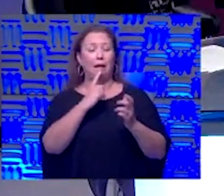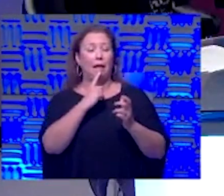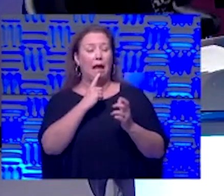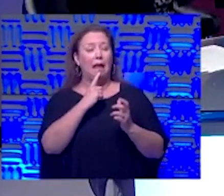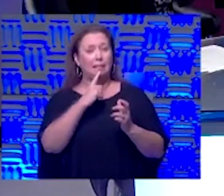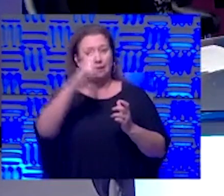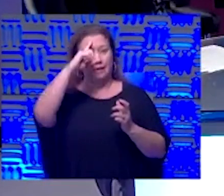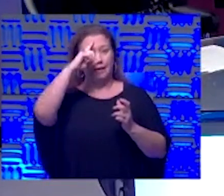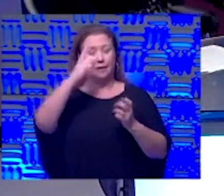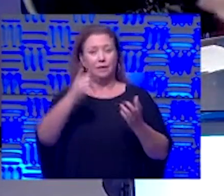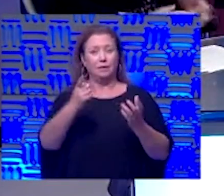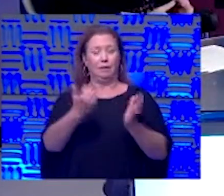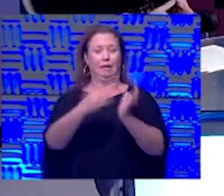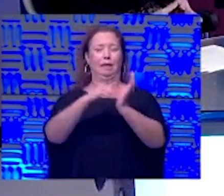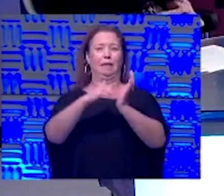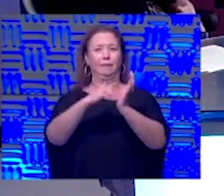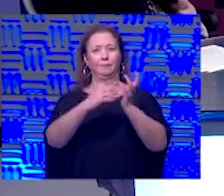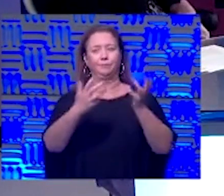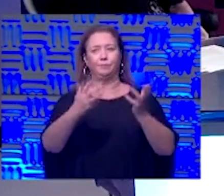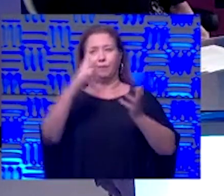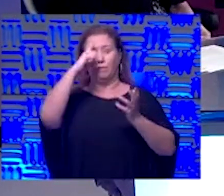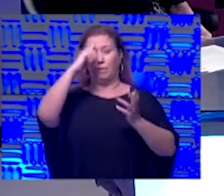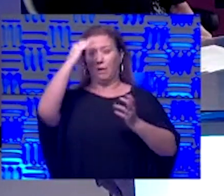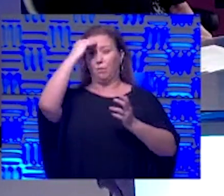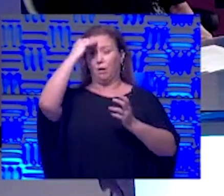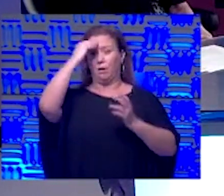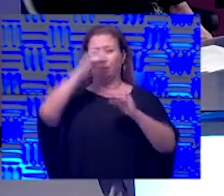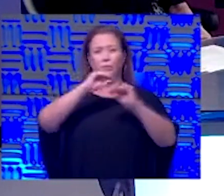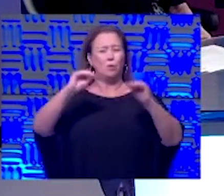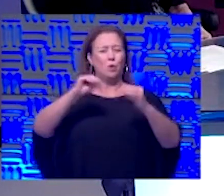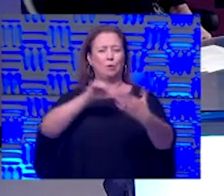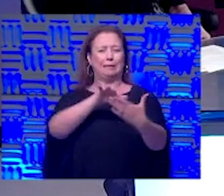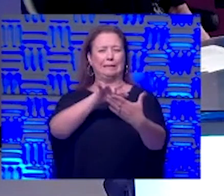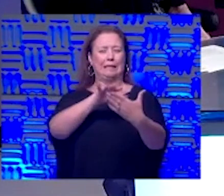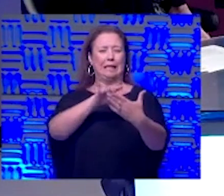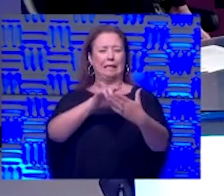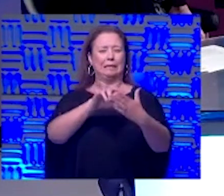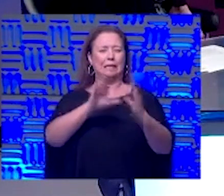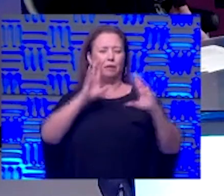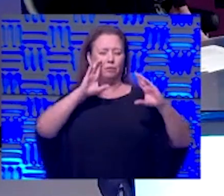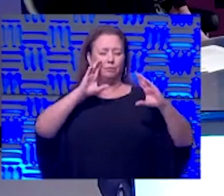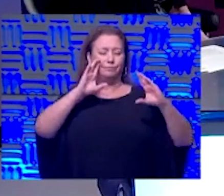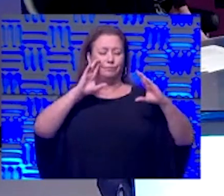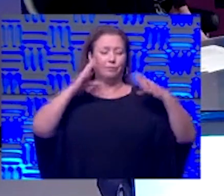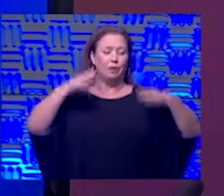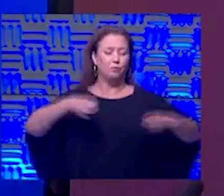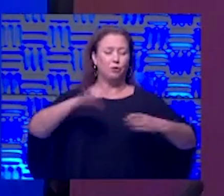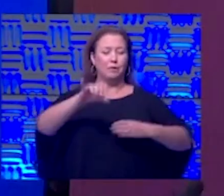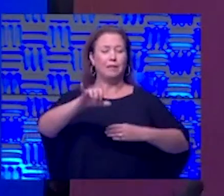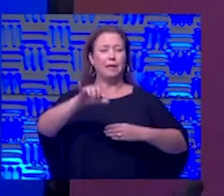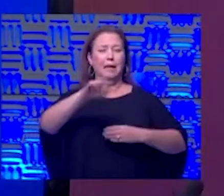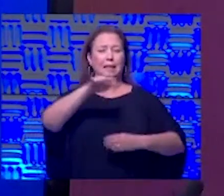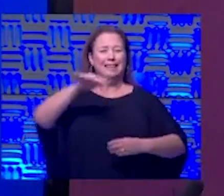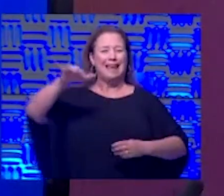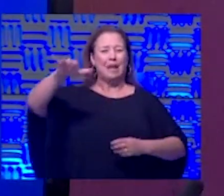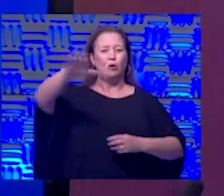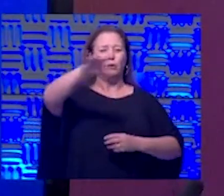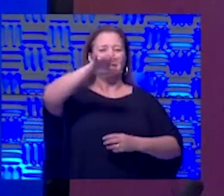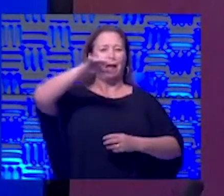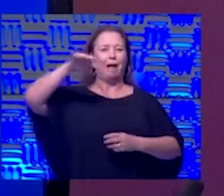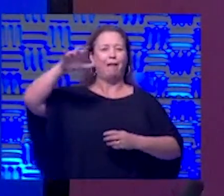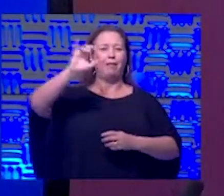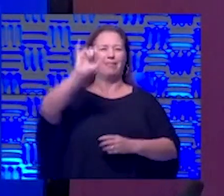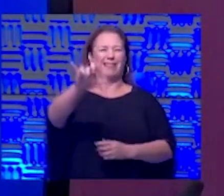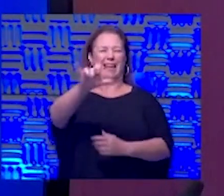I think that, again, there's, as far as I'm aware, there are not any studies that get at that. The aerosolizing part of